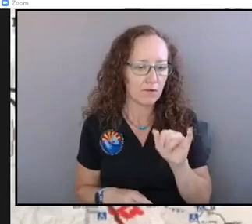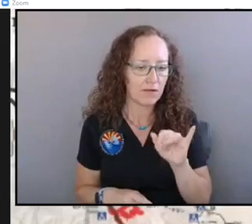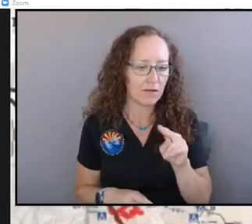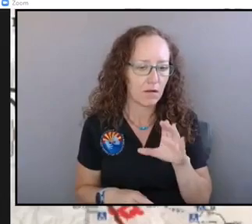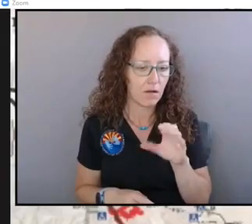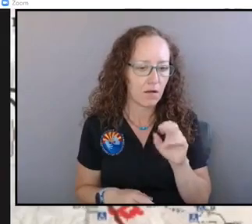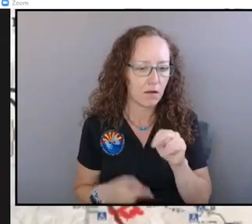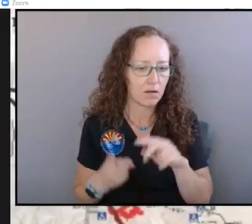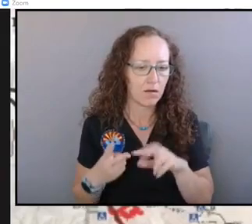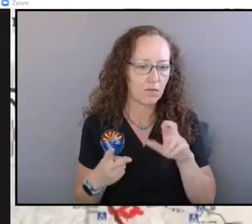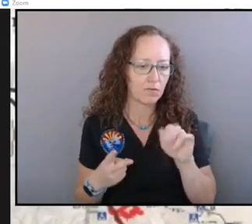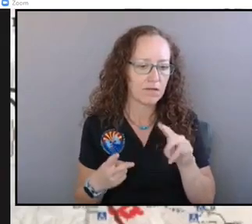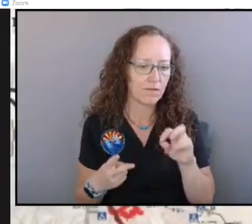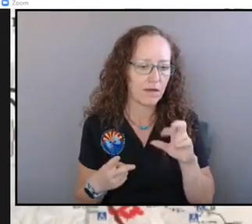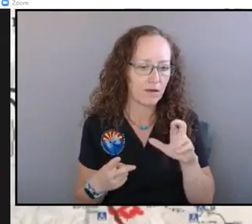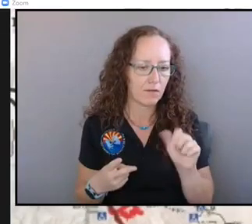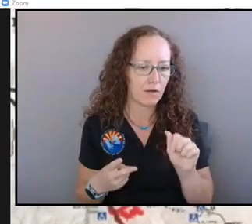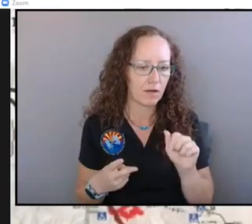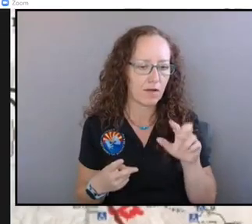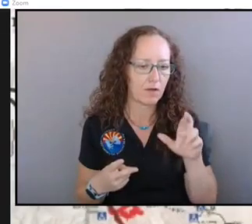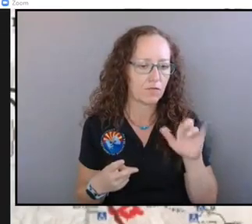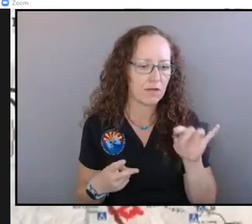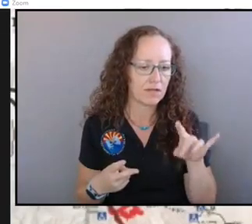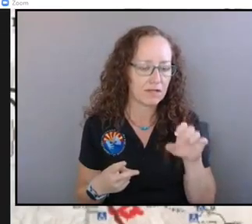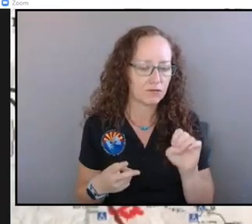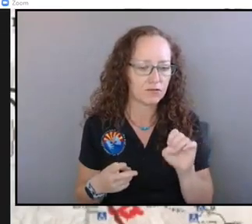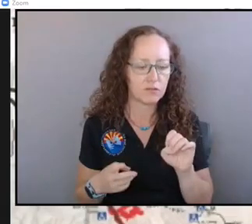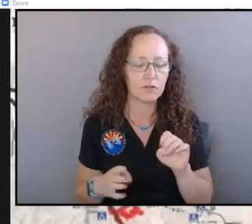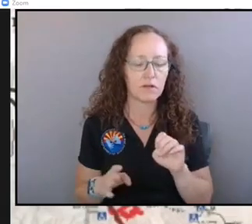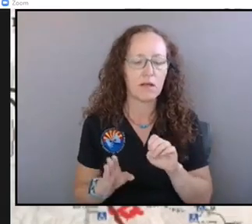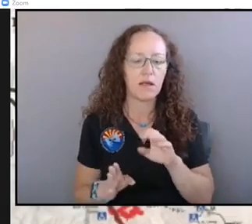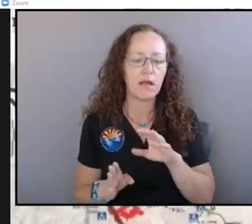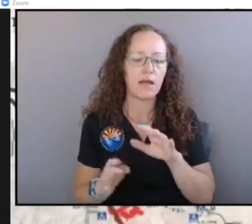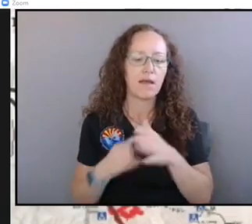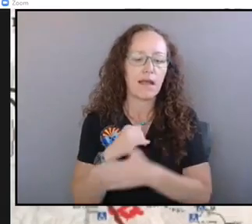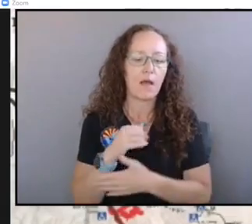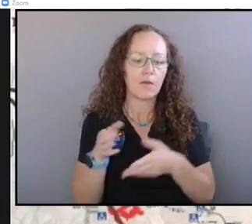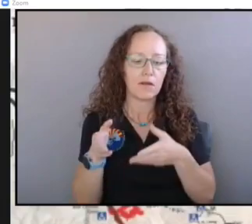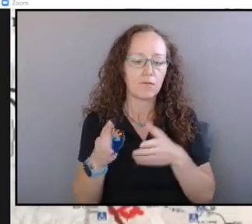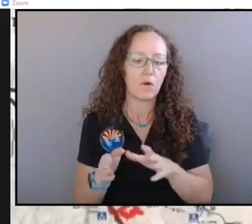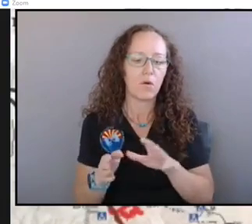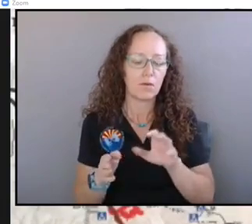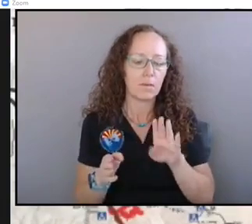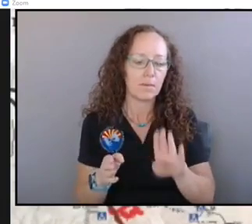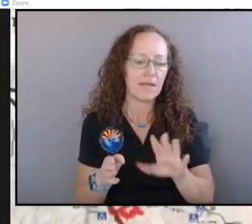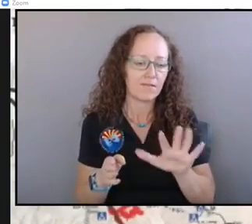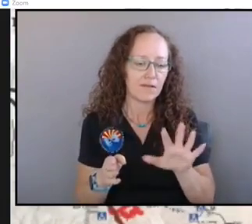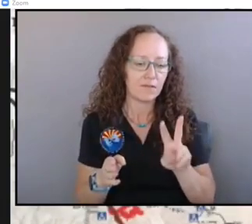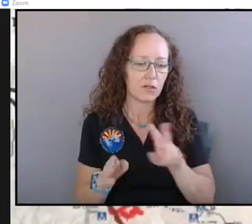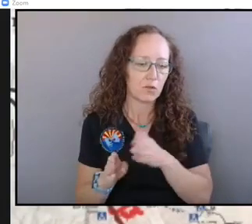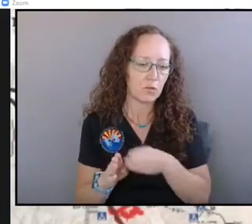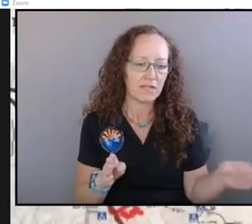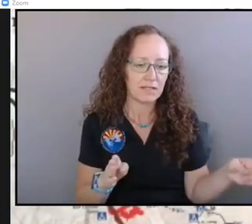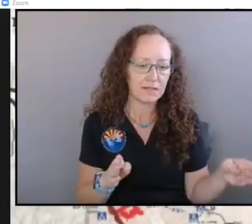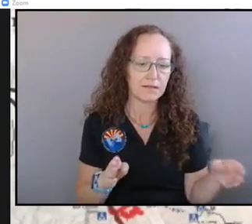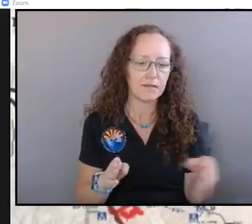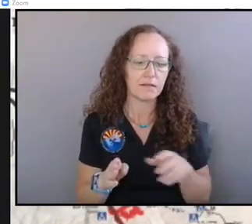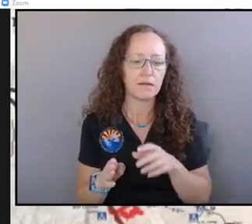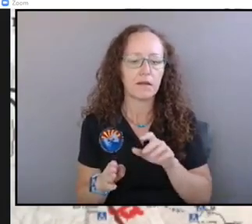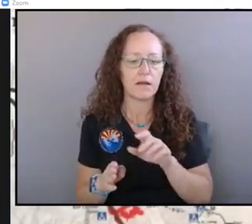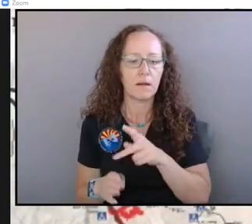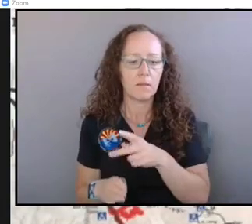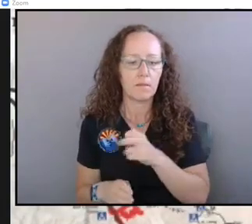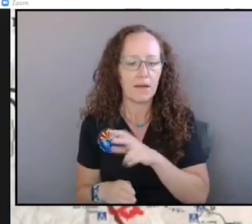County Road B-52, Pecos Southwest, east of County Road B-53 and Rincon de Cielo Road,